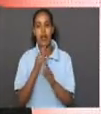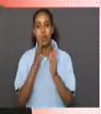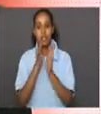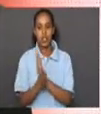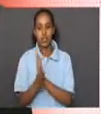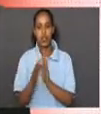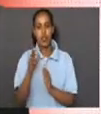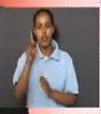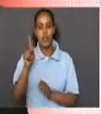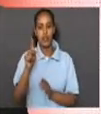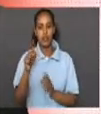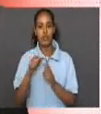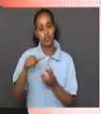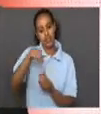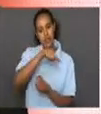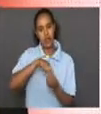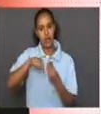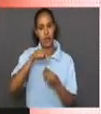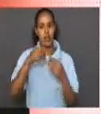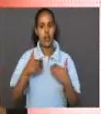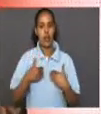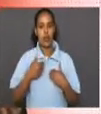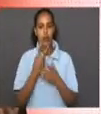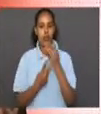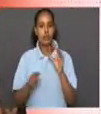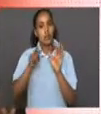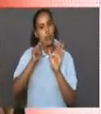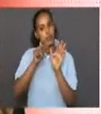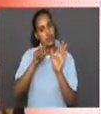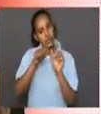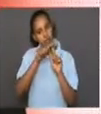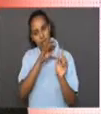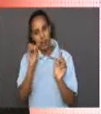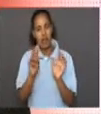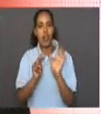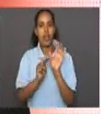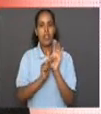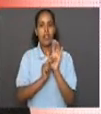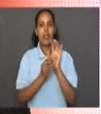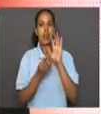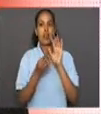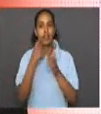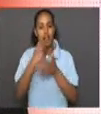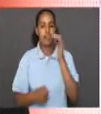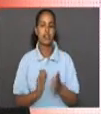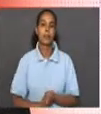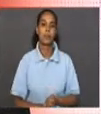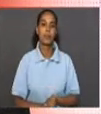of phosphorus to the environment can have both positive and negative